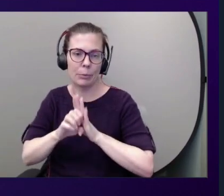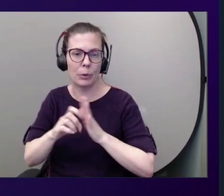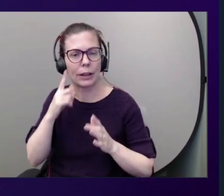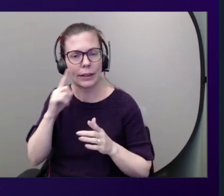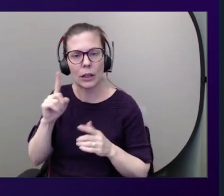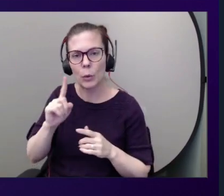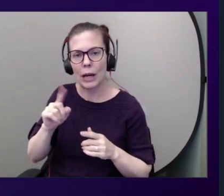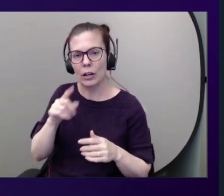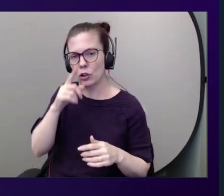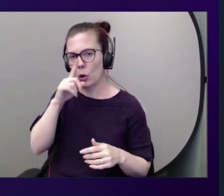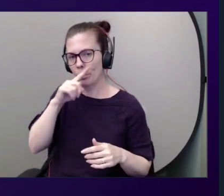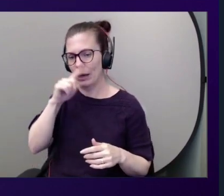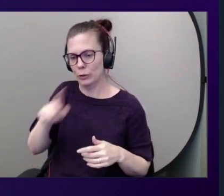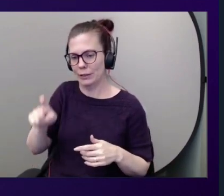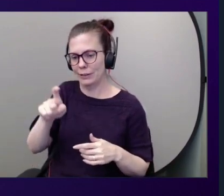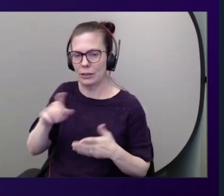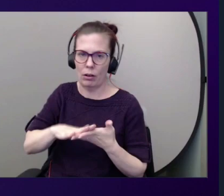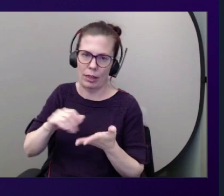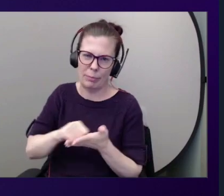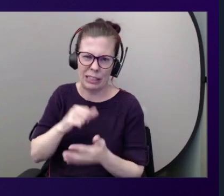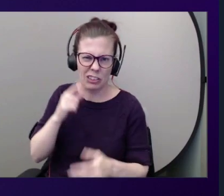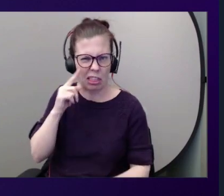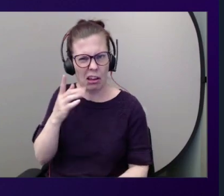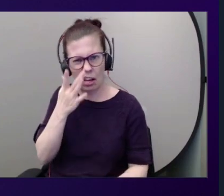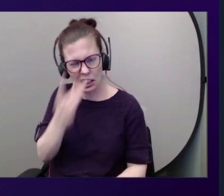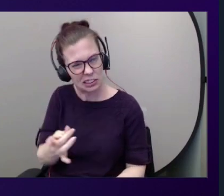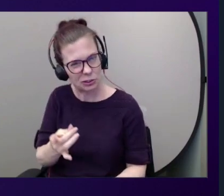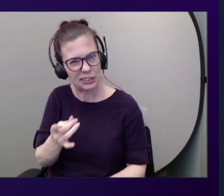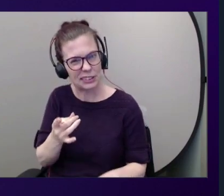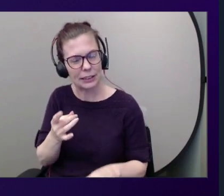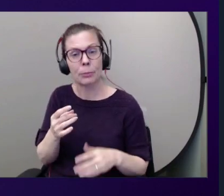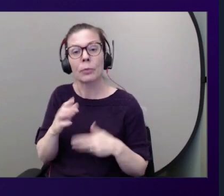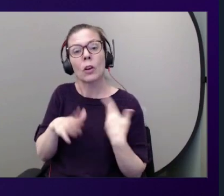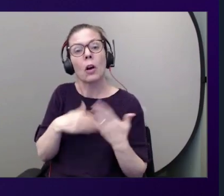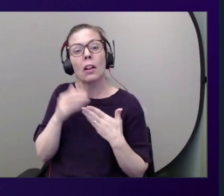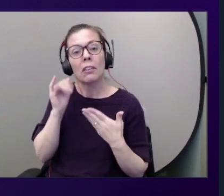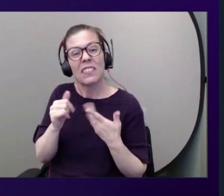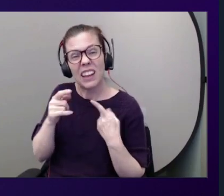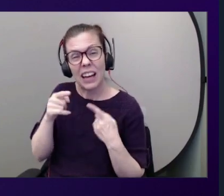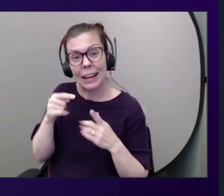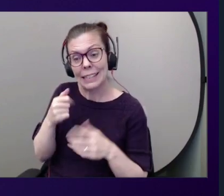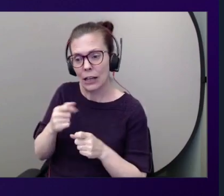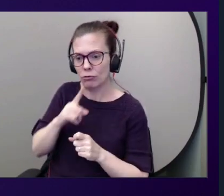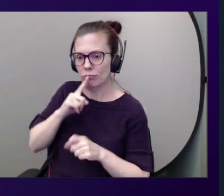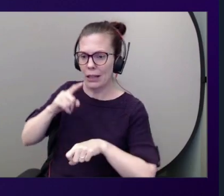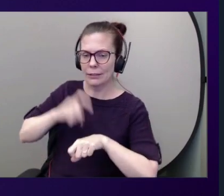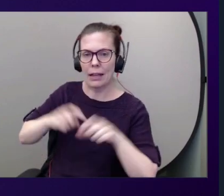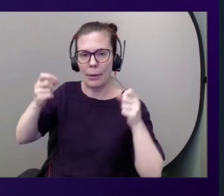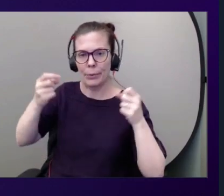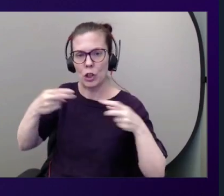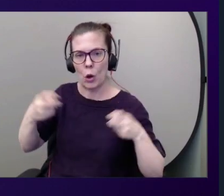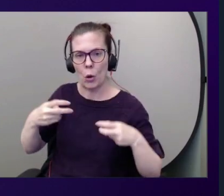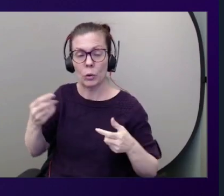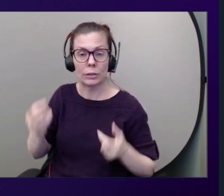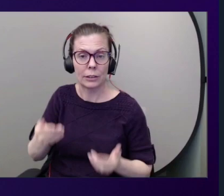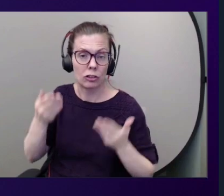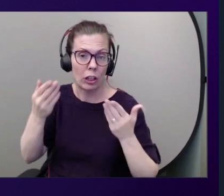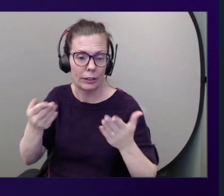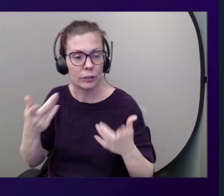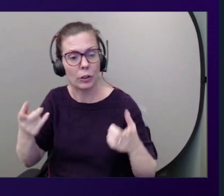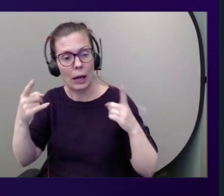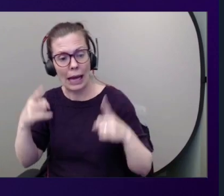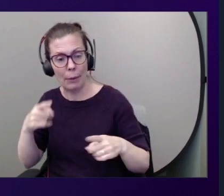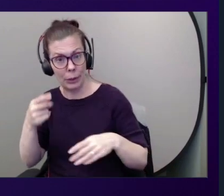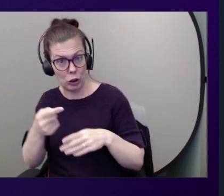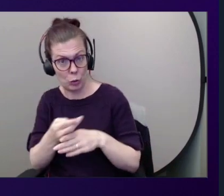on the page, which I found super interesting. And all of this is used to then make your real-time code suggestions. So what's going to happen is when you're